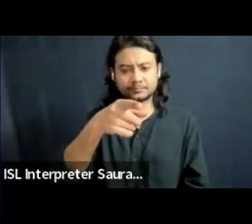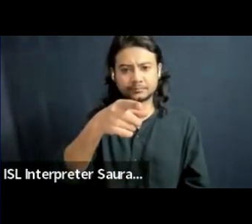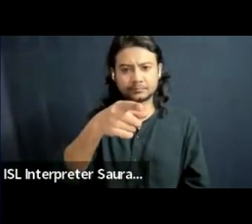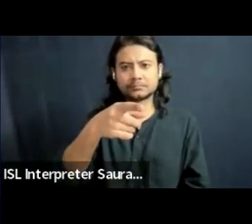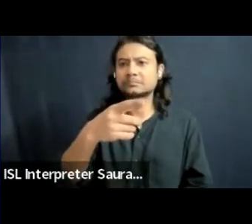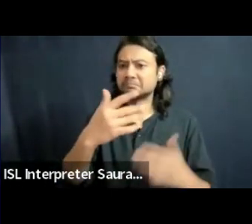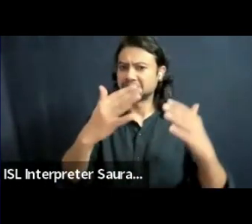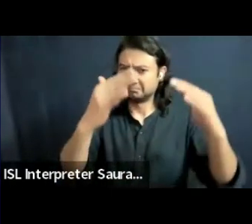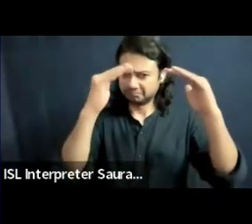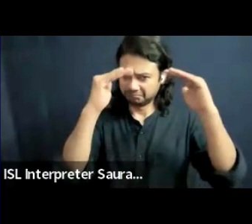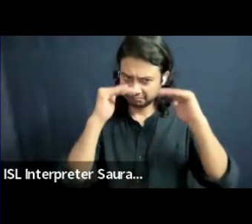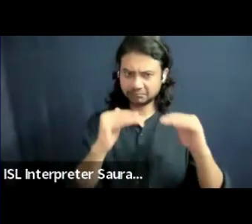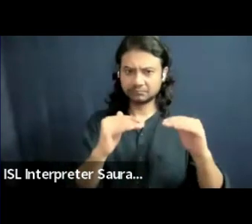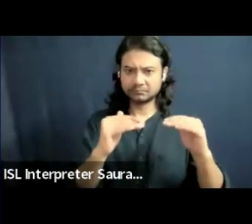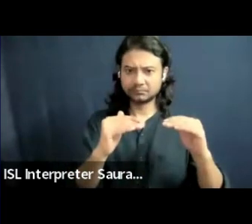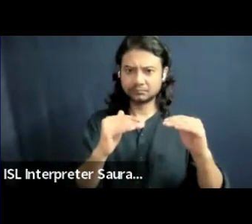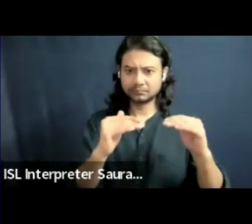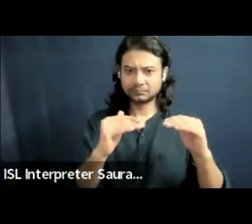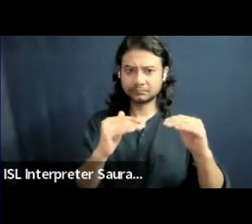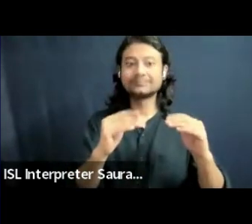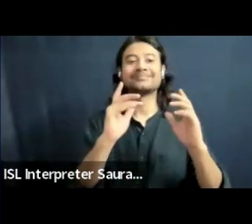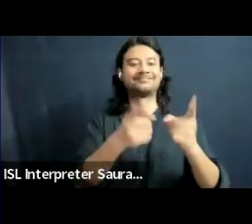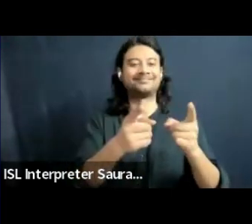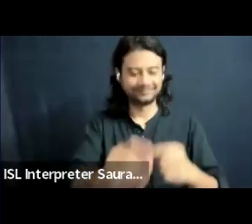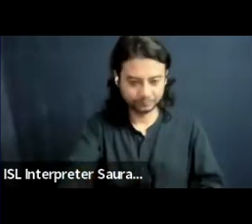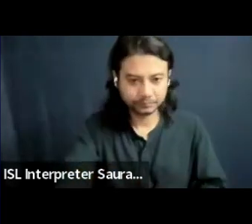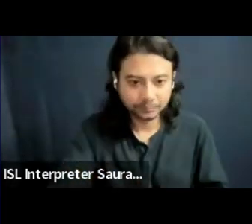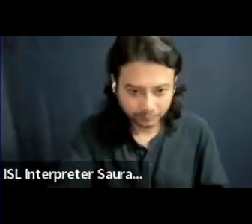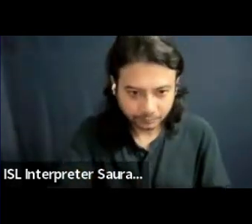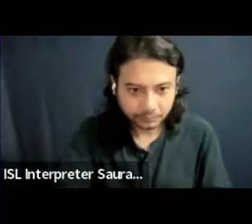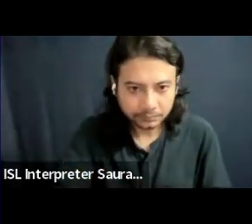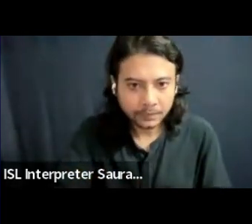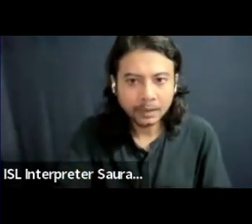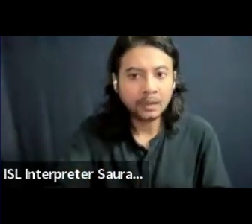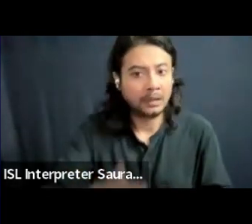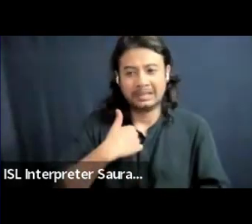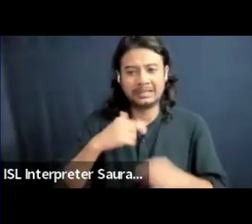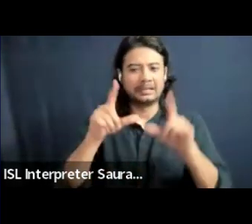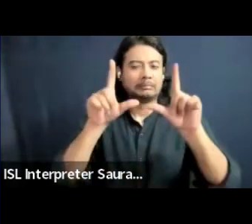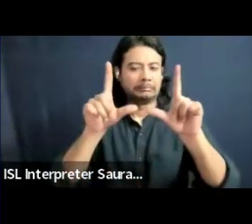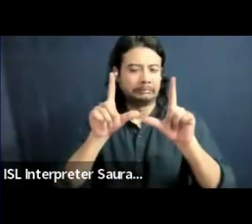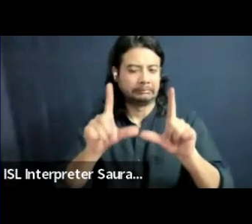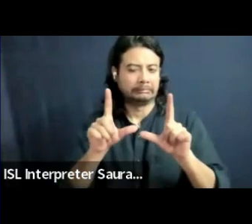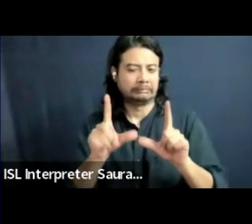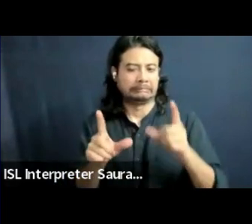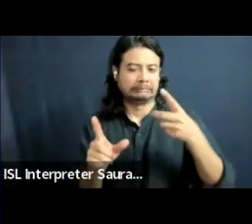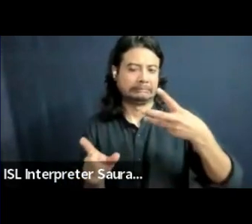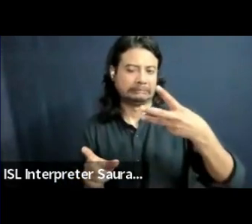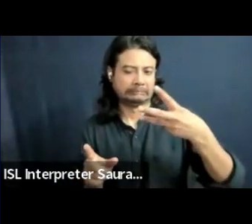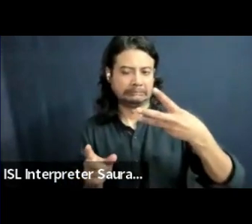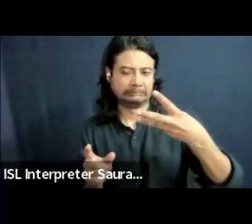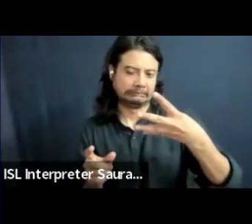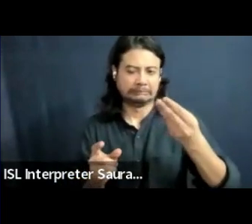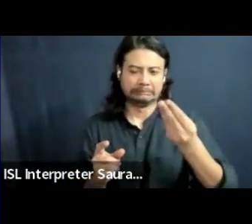s- we can actually go to, there we go. I just have a few slides and then a video that I'm going to show you